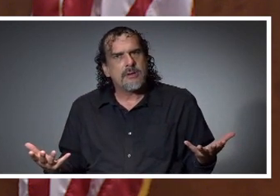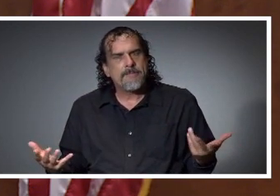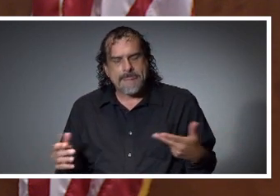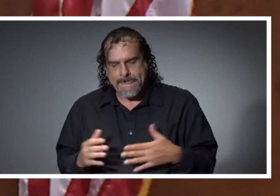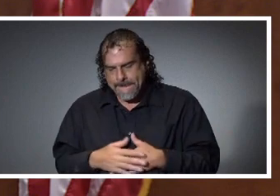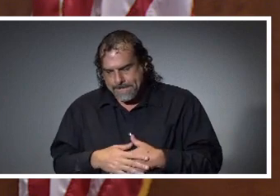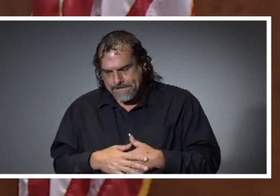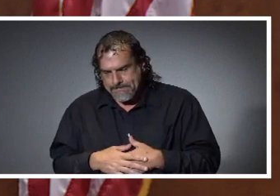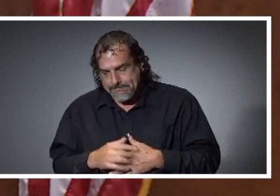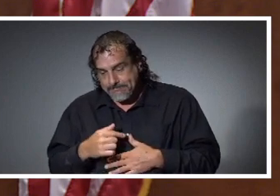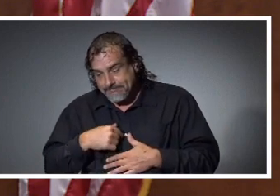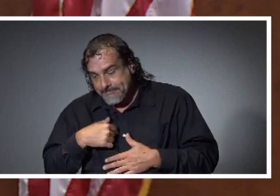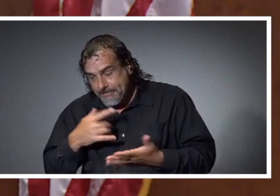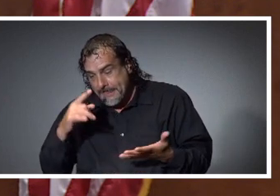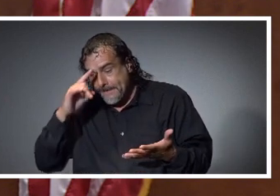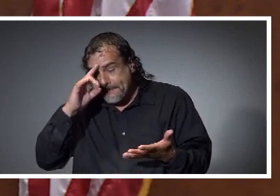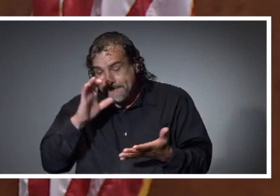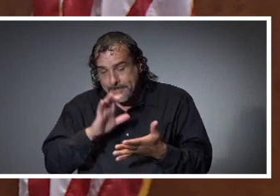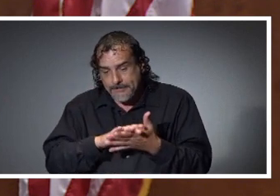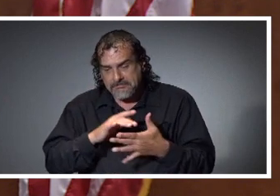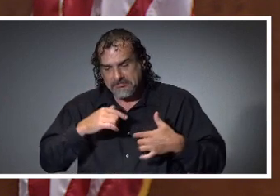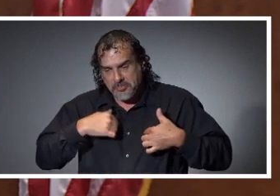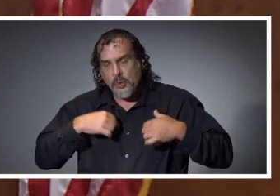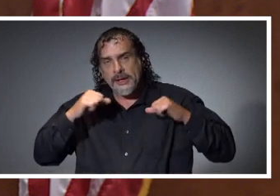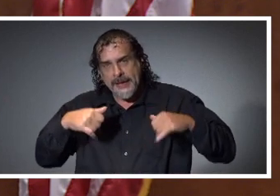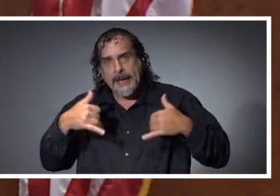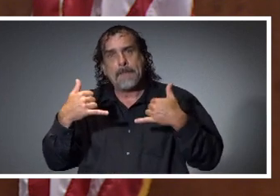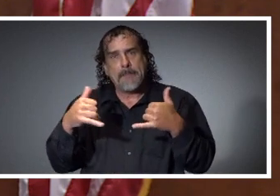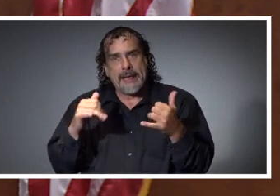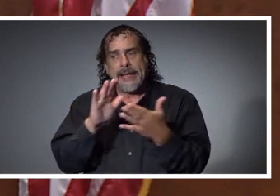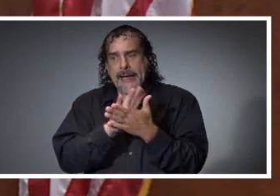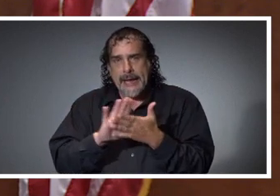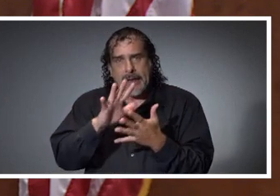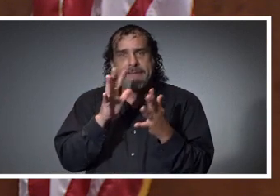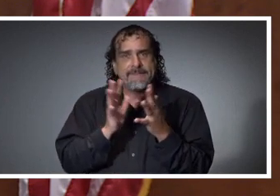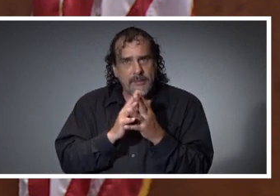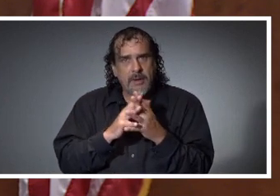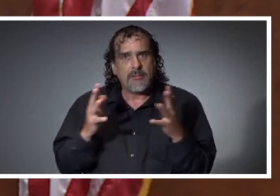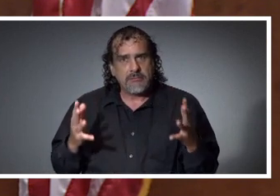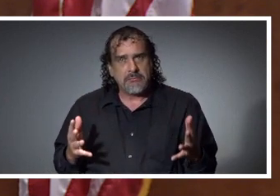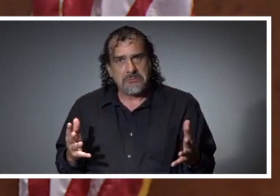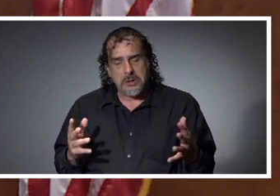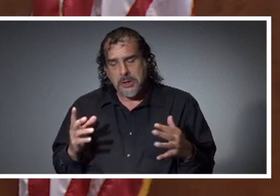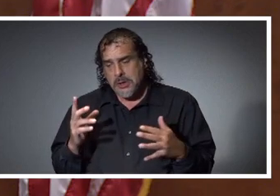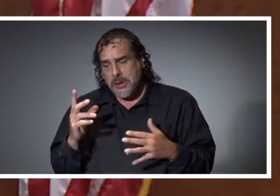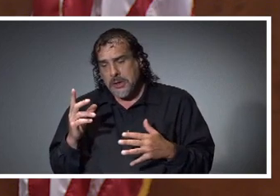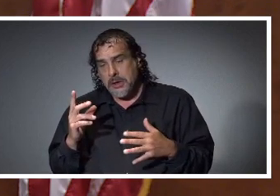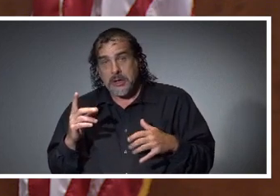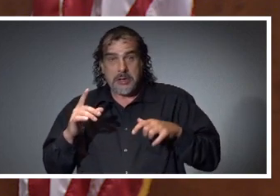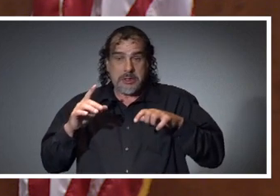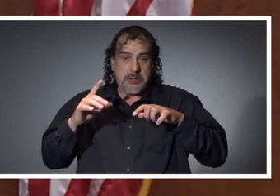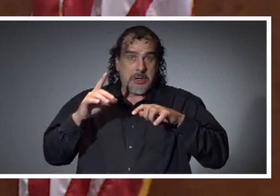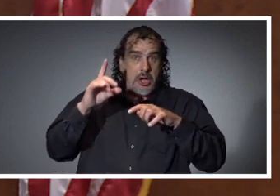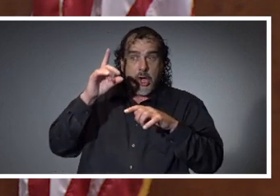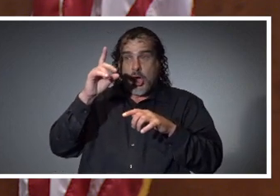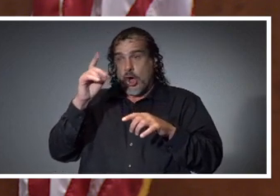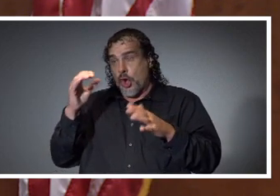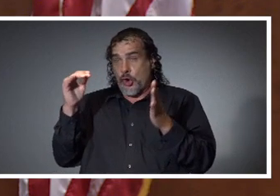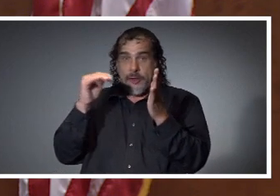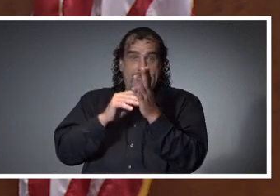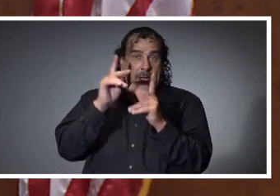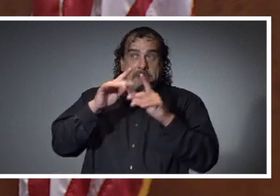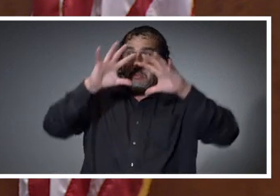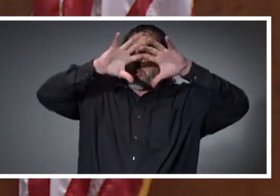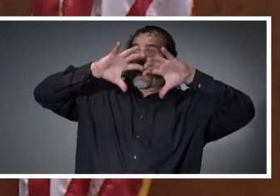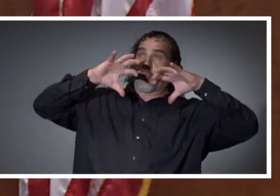would believe that we can play college football. I don't think you can do it in a stadium with 100,000 people in it. That